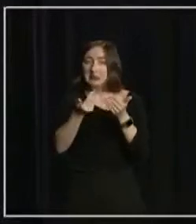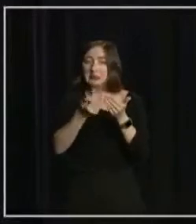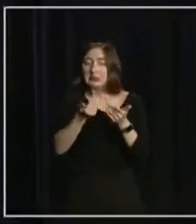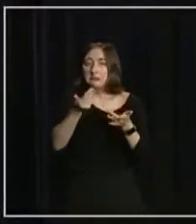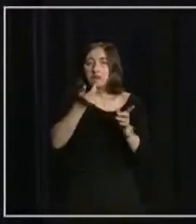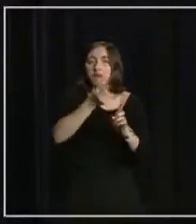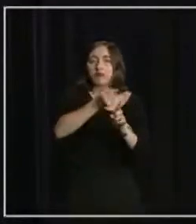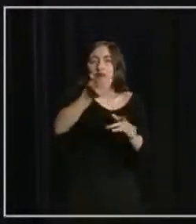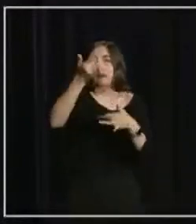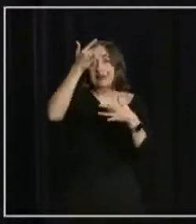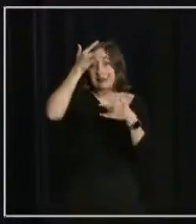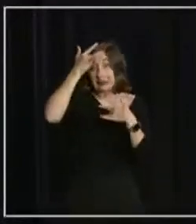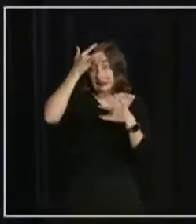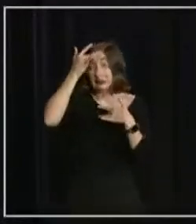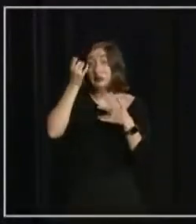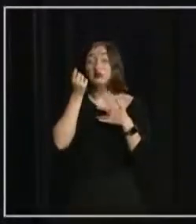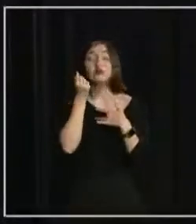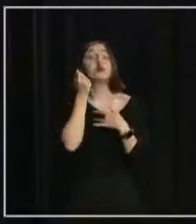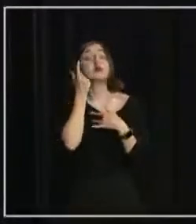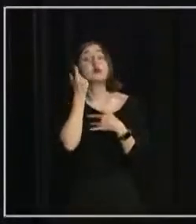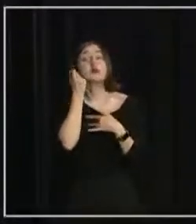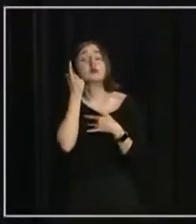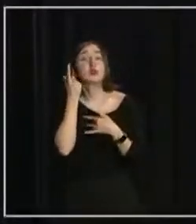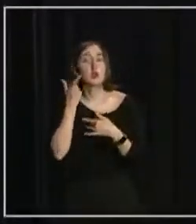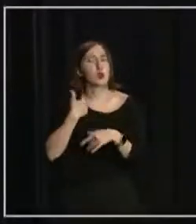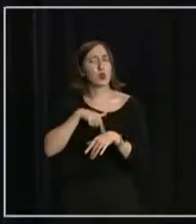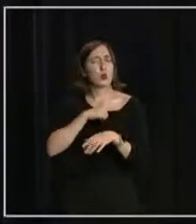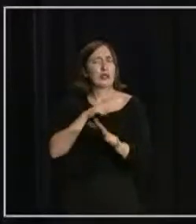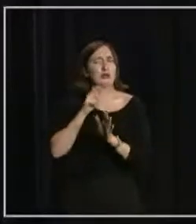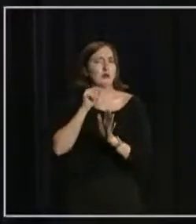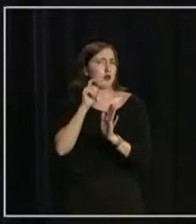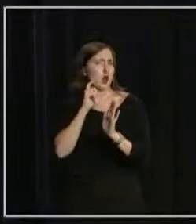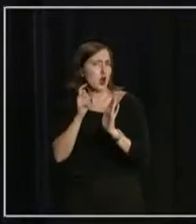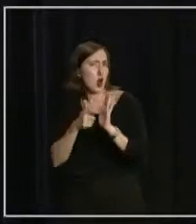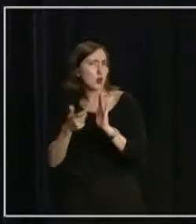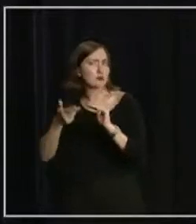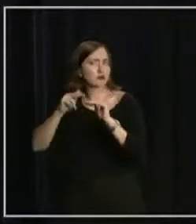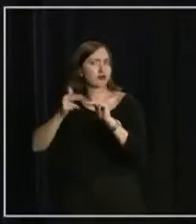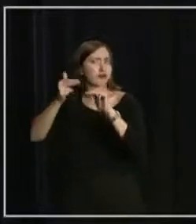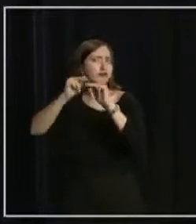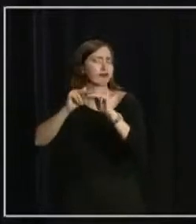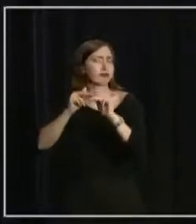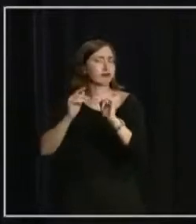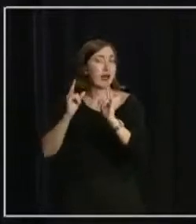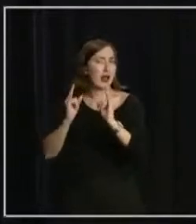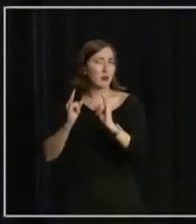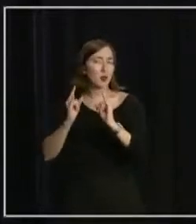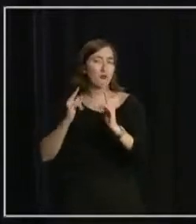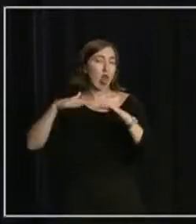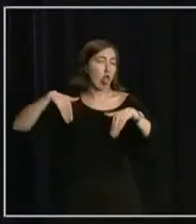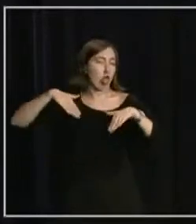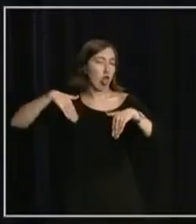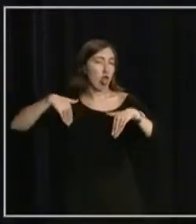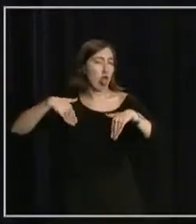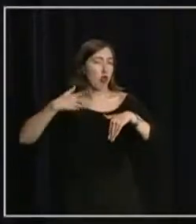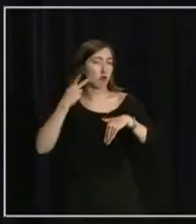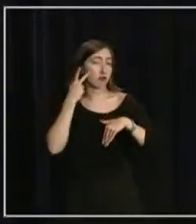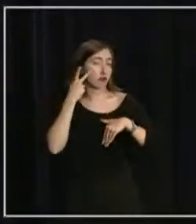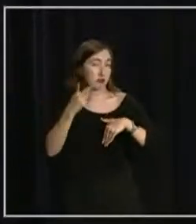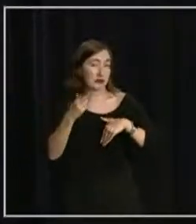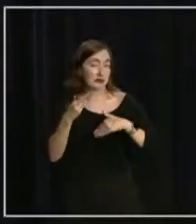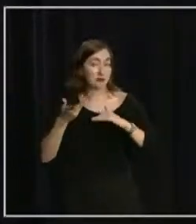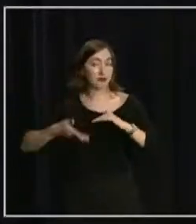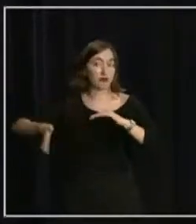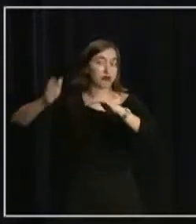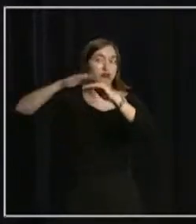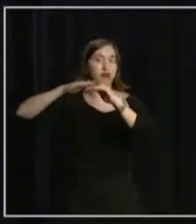incrementally we've seen an uptick, whether it's in COVID testing or even visits to the Alamo Dome. So we have not seen that surge as of yet in terms of the